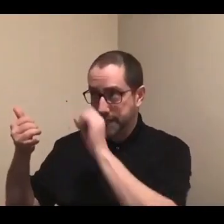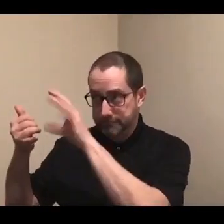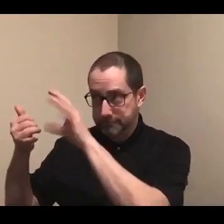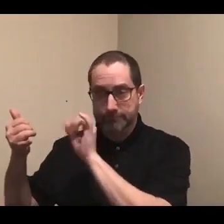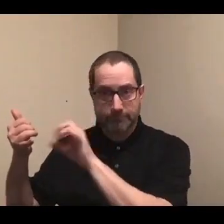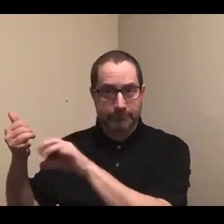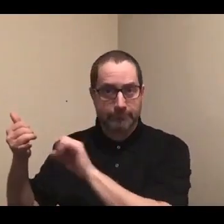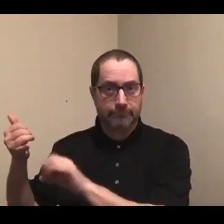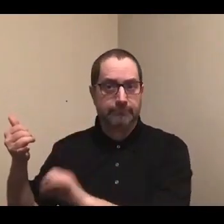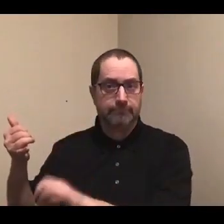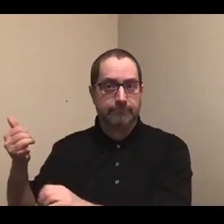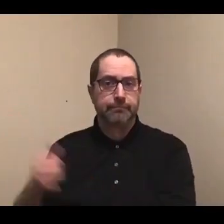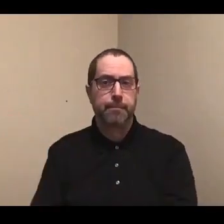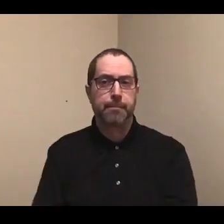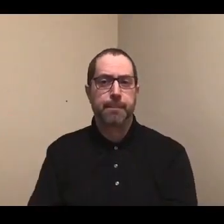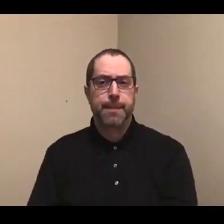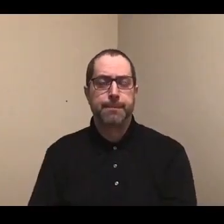the demonstration.